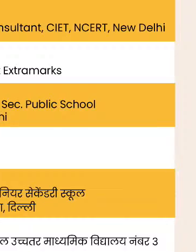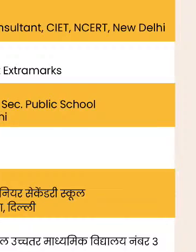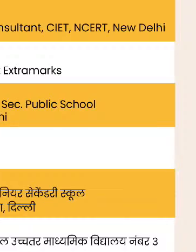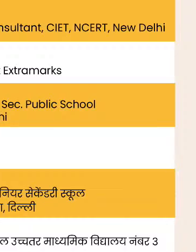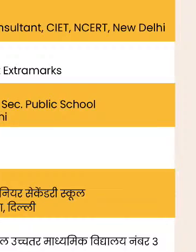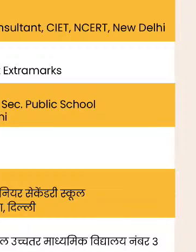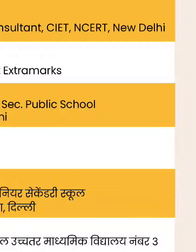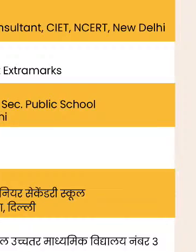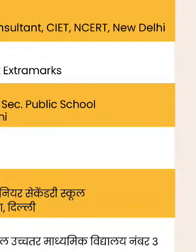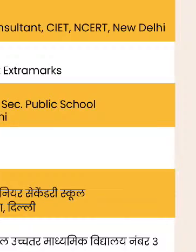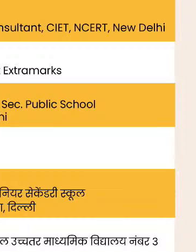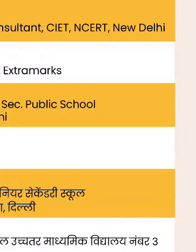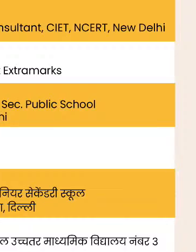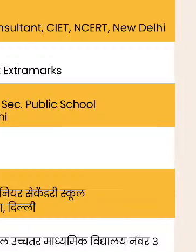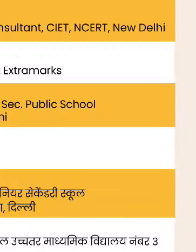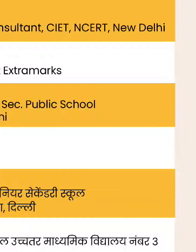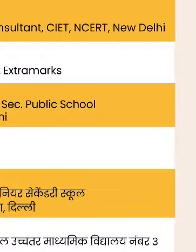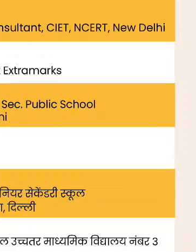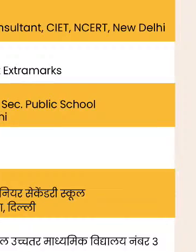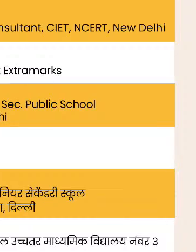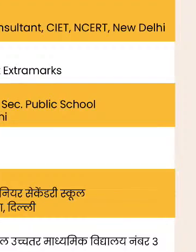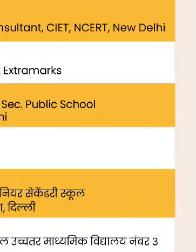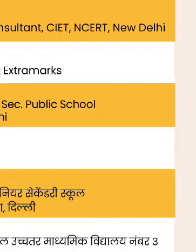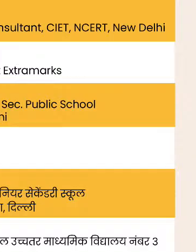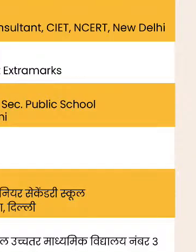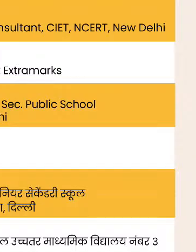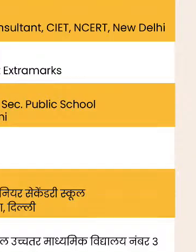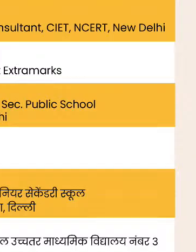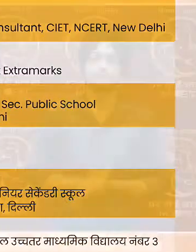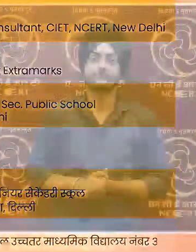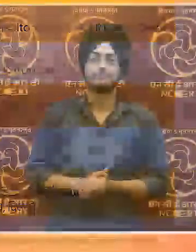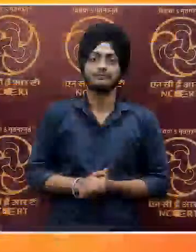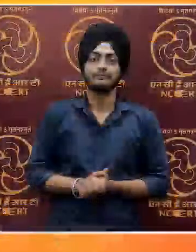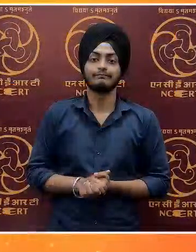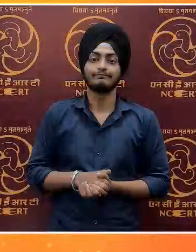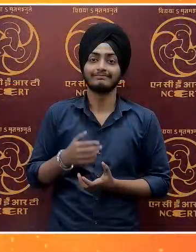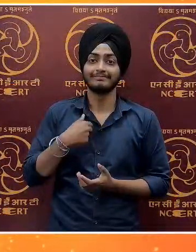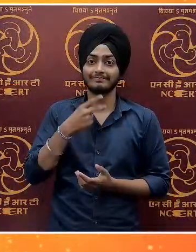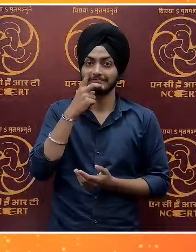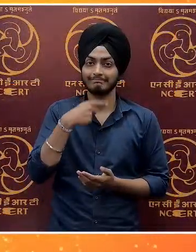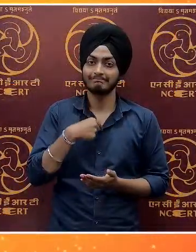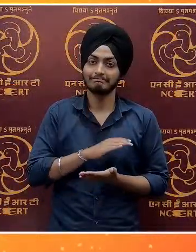about peer pressure and how to make informed choices. With this is a